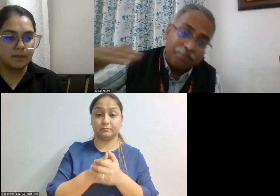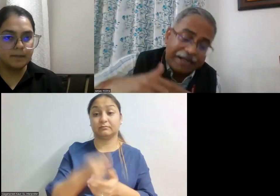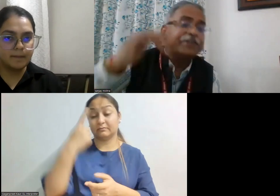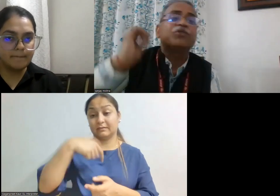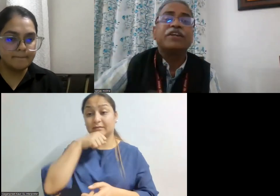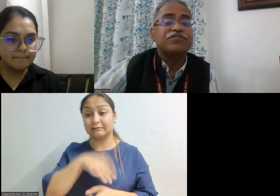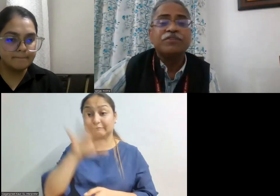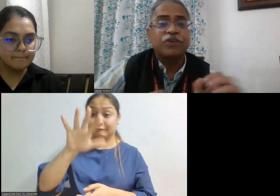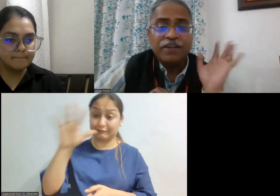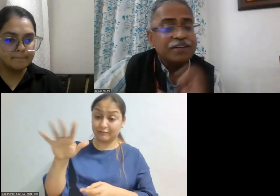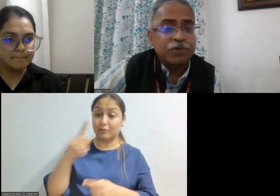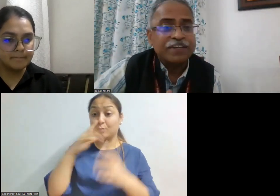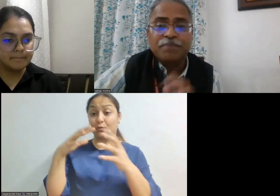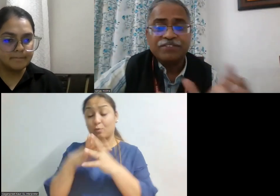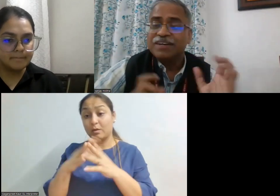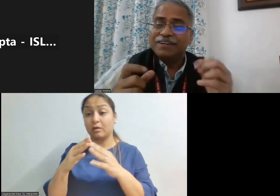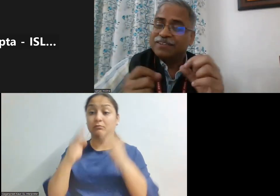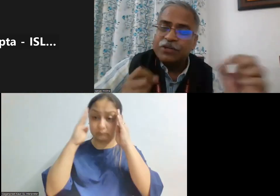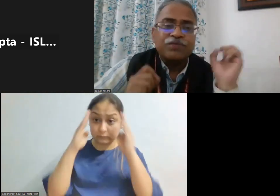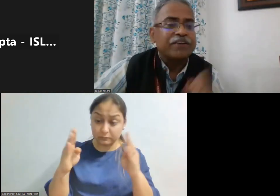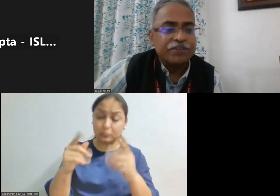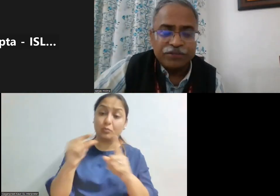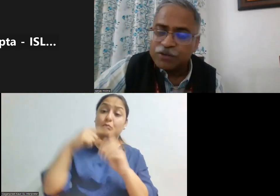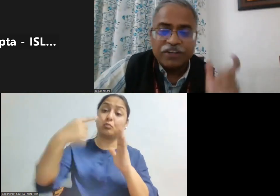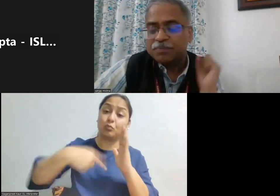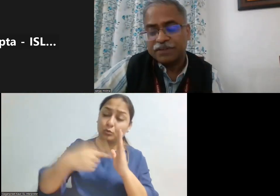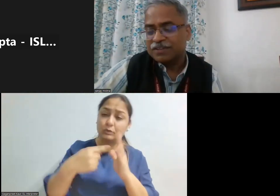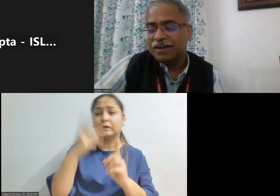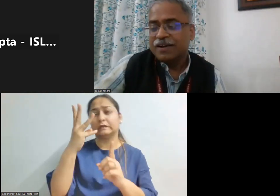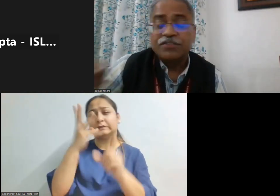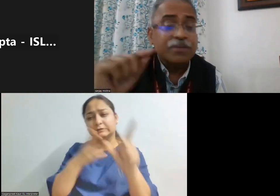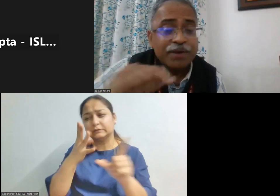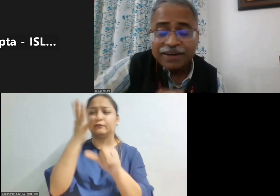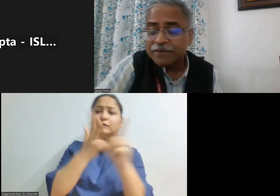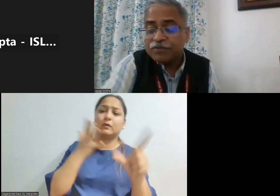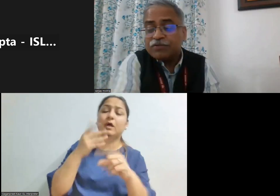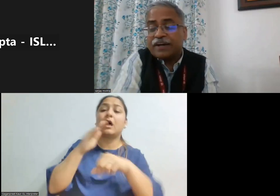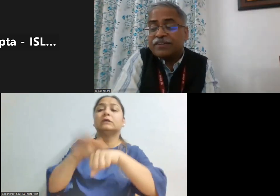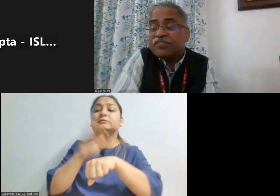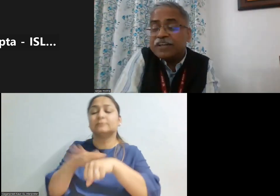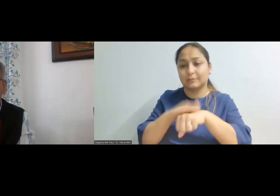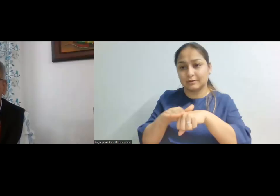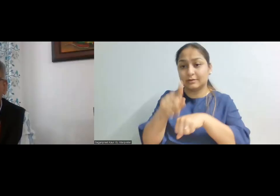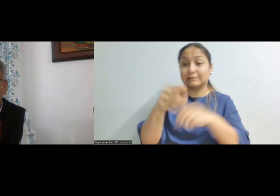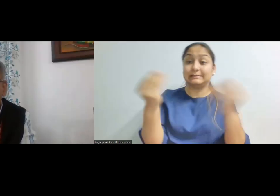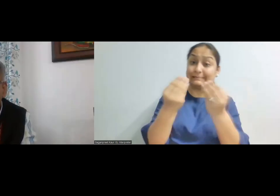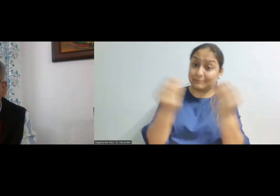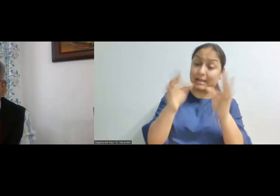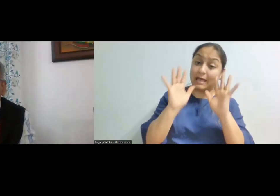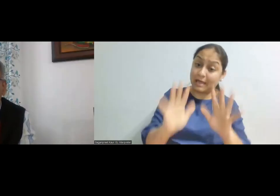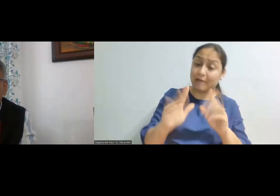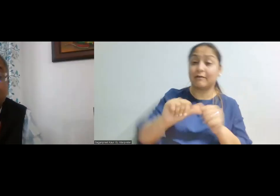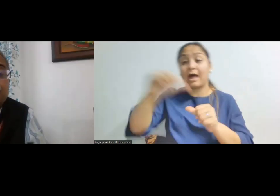can come back into mainstream for a project-based 3 to 5 years of the work experience. Similarly, we have got another scheme